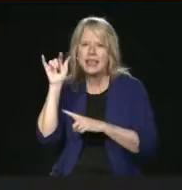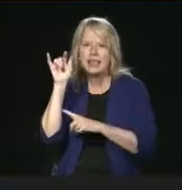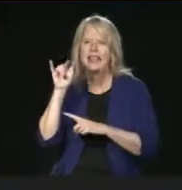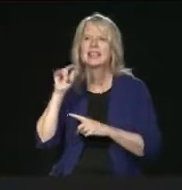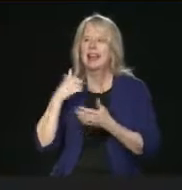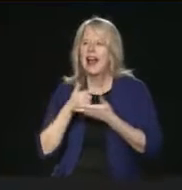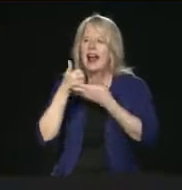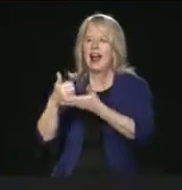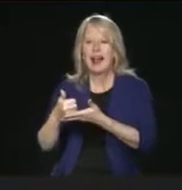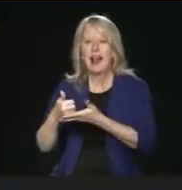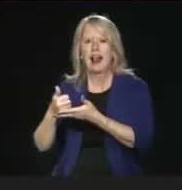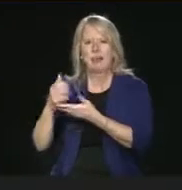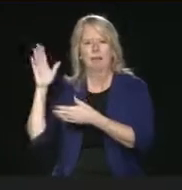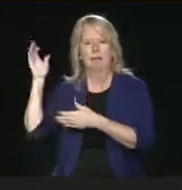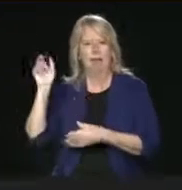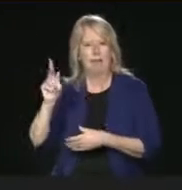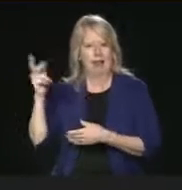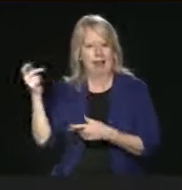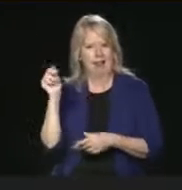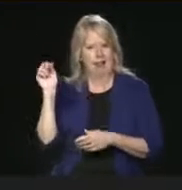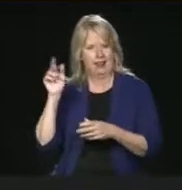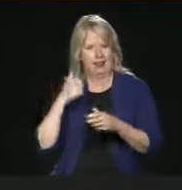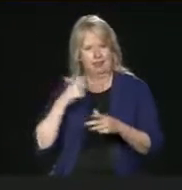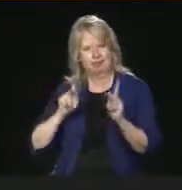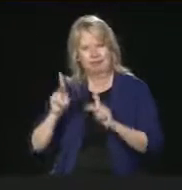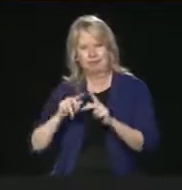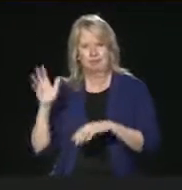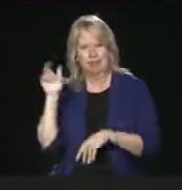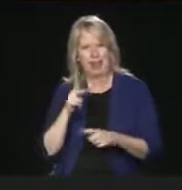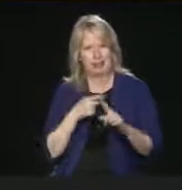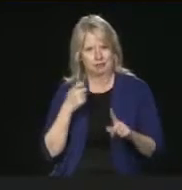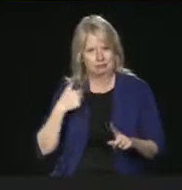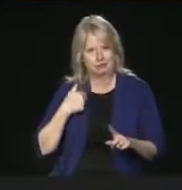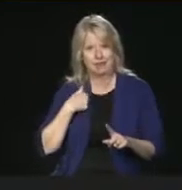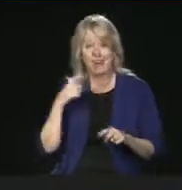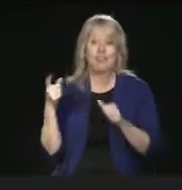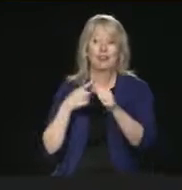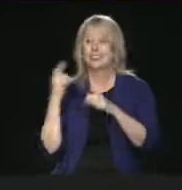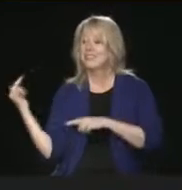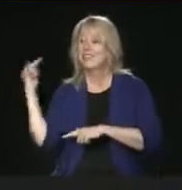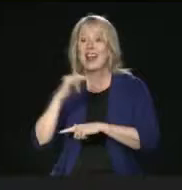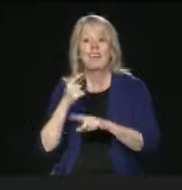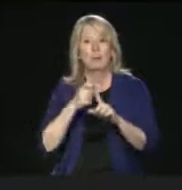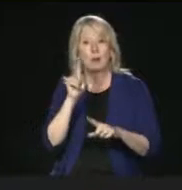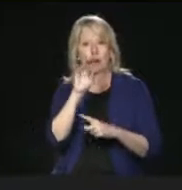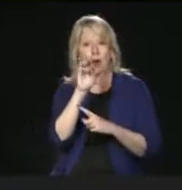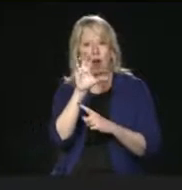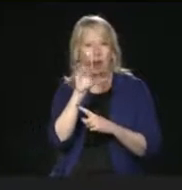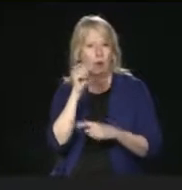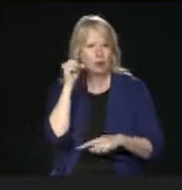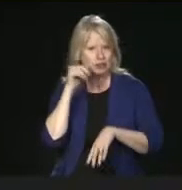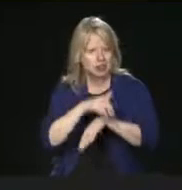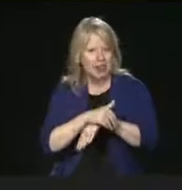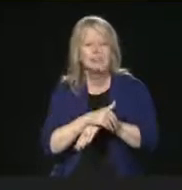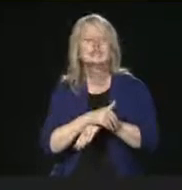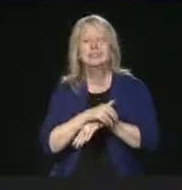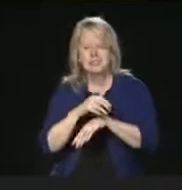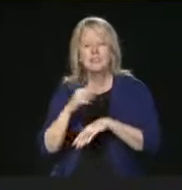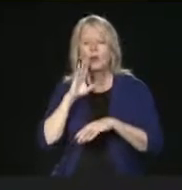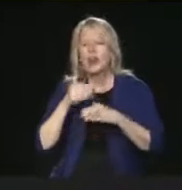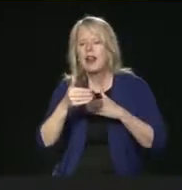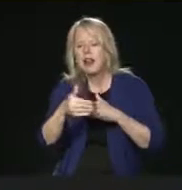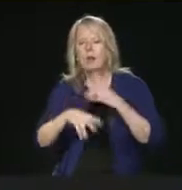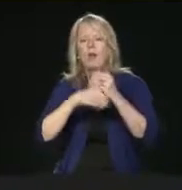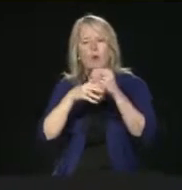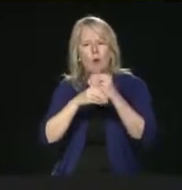A first Air Canada flight from Morocco arrived last evening, and other flights will be added.